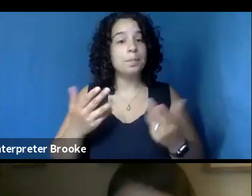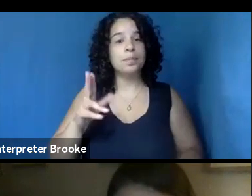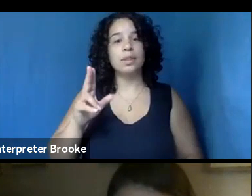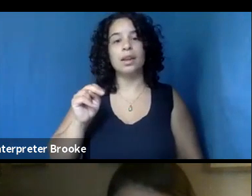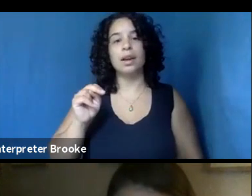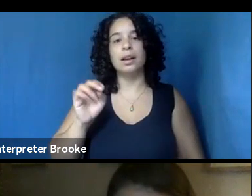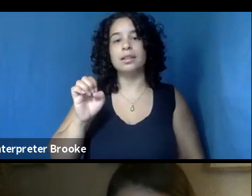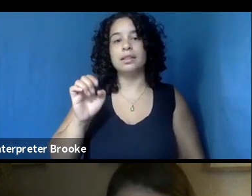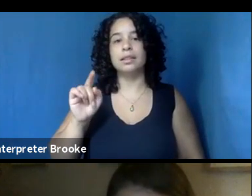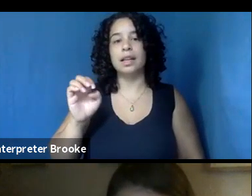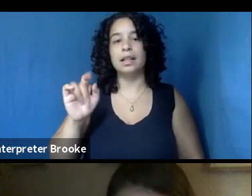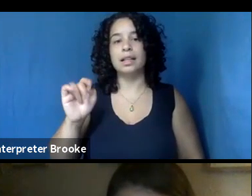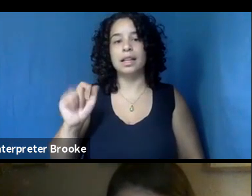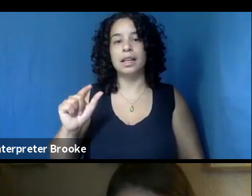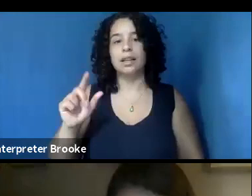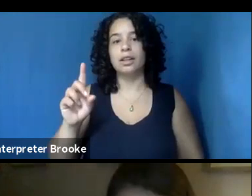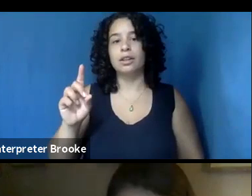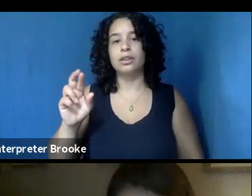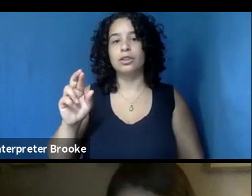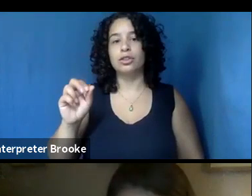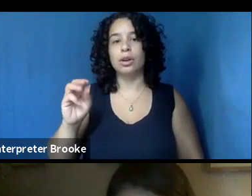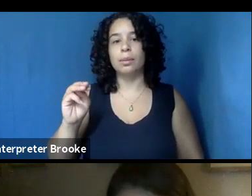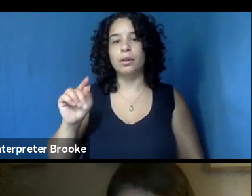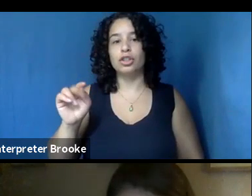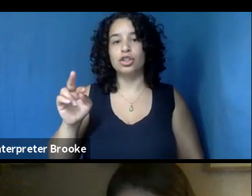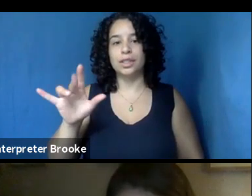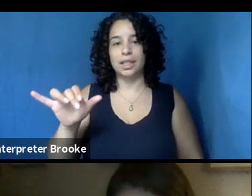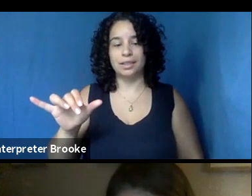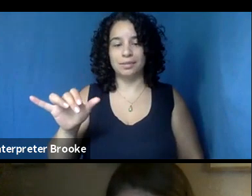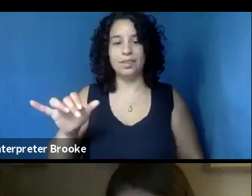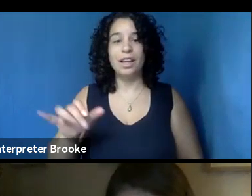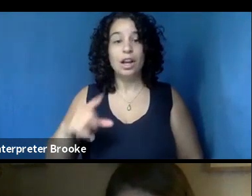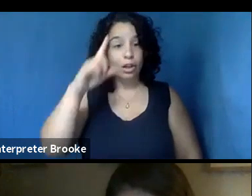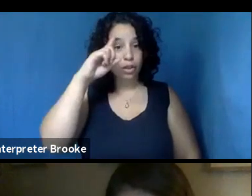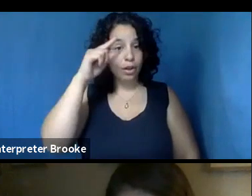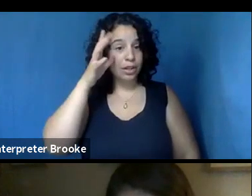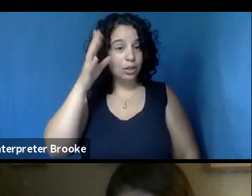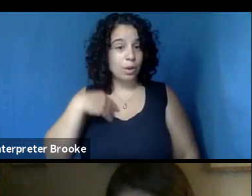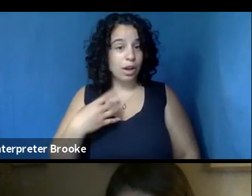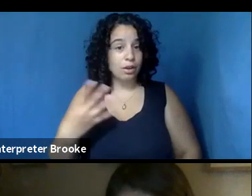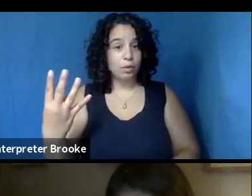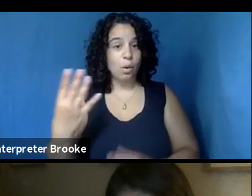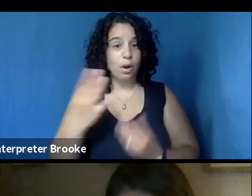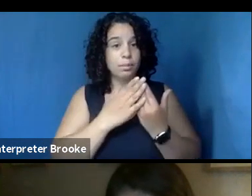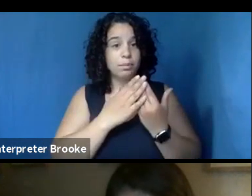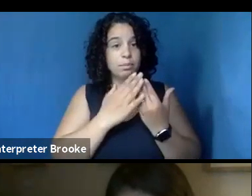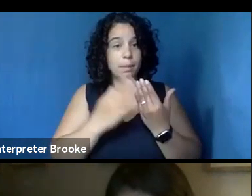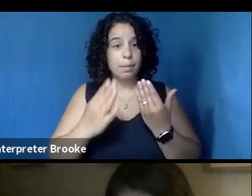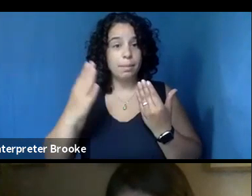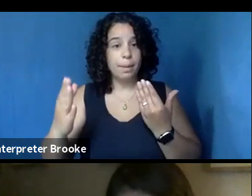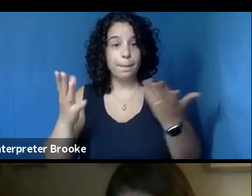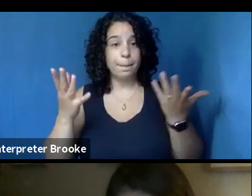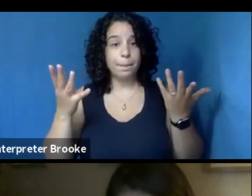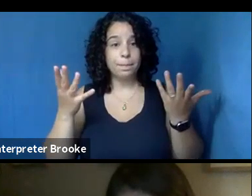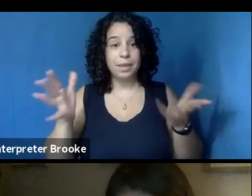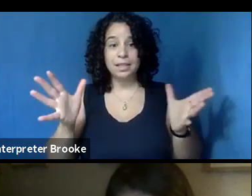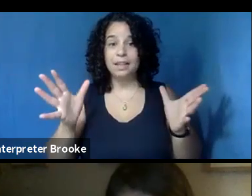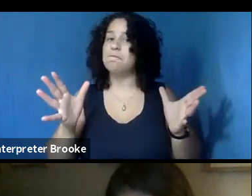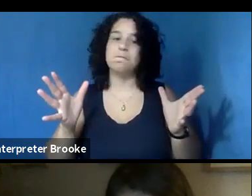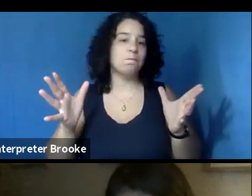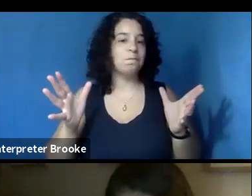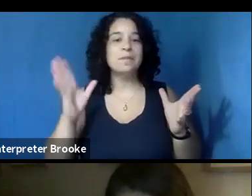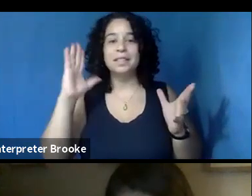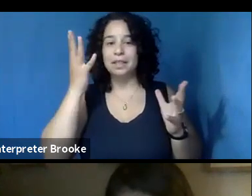And while initially we thought this would be a 4-session series, there is a likelihood that we will be creating a couple of